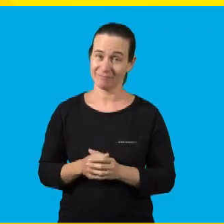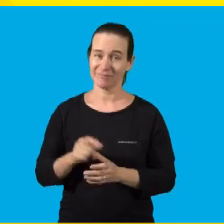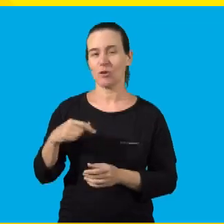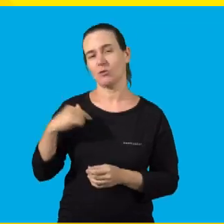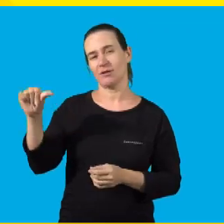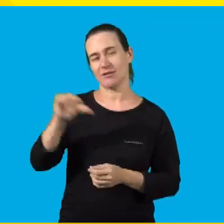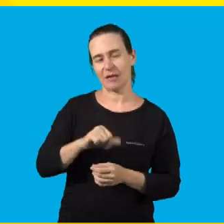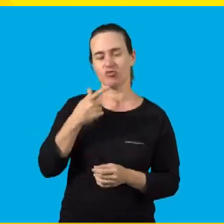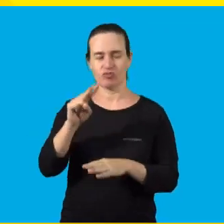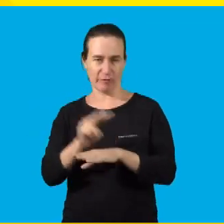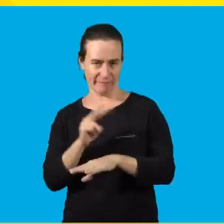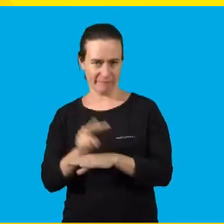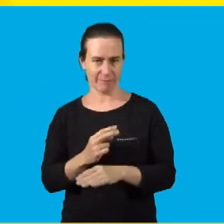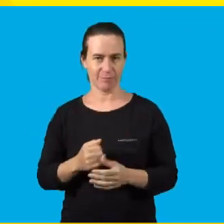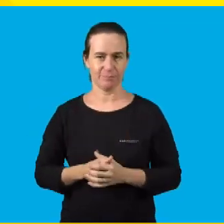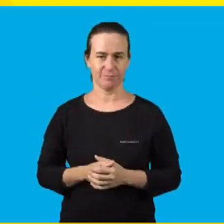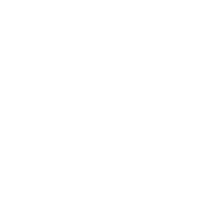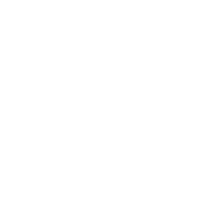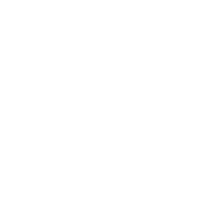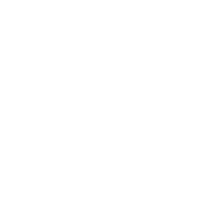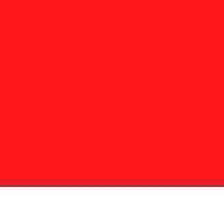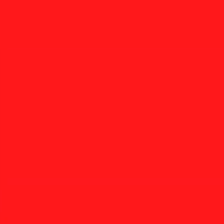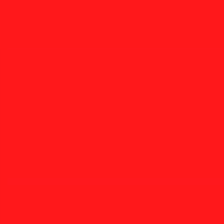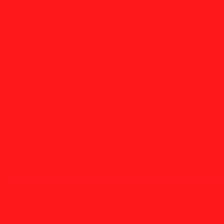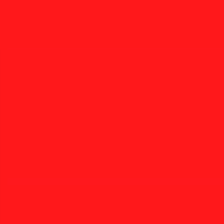before we return for a quick recap.